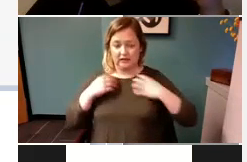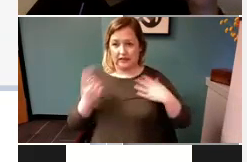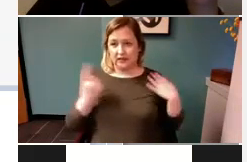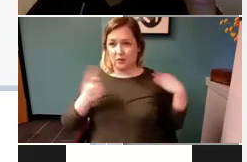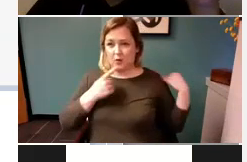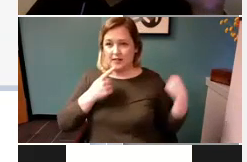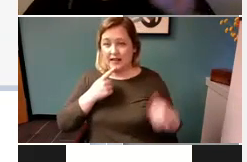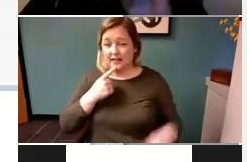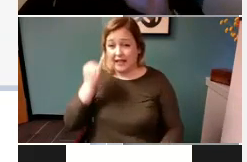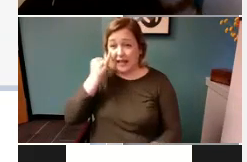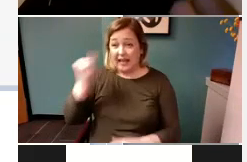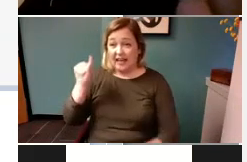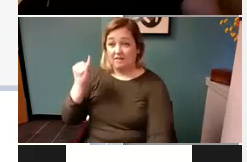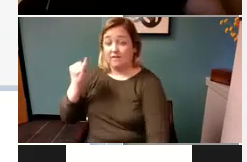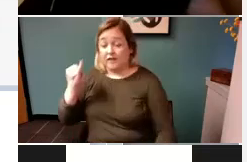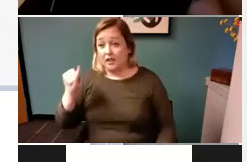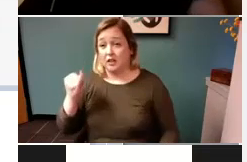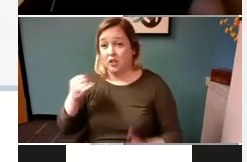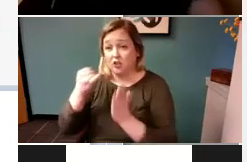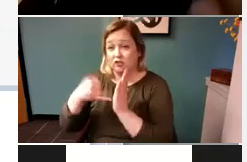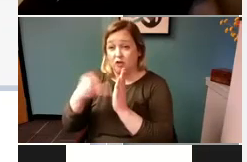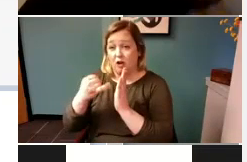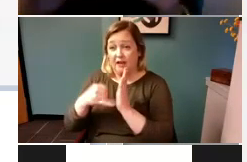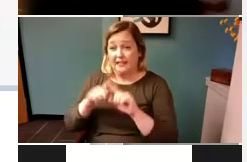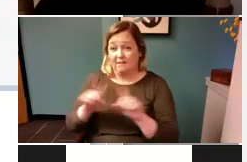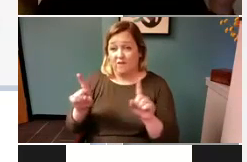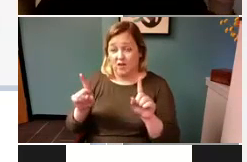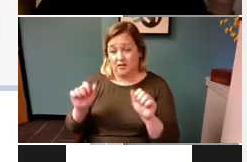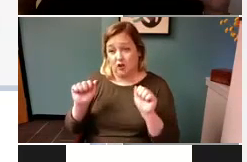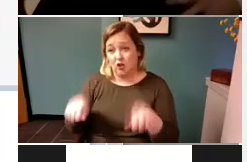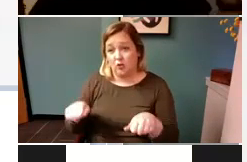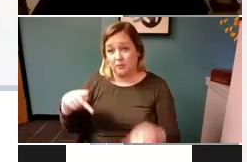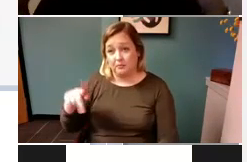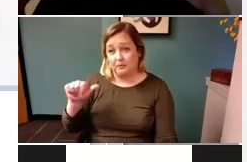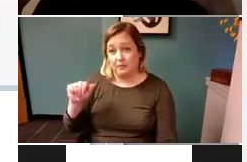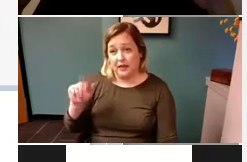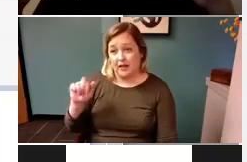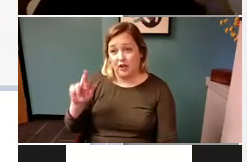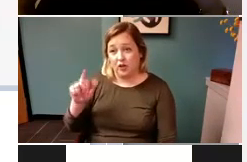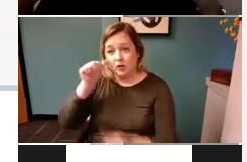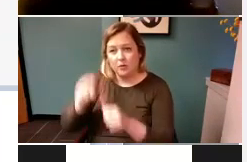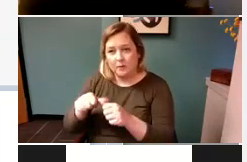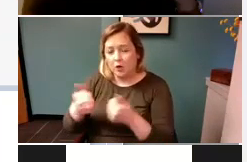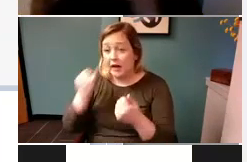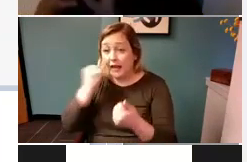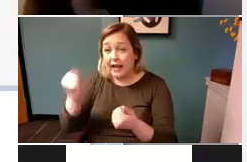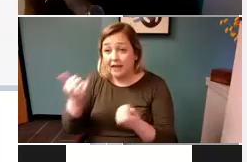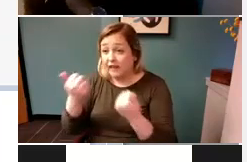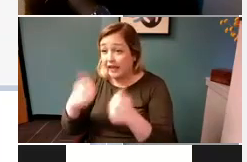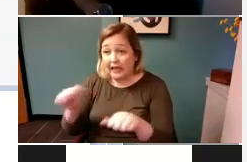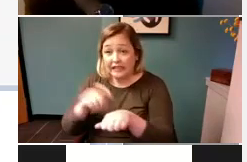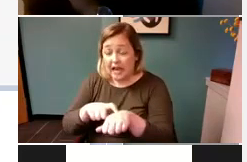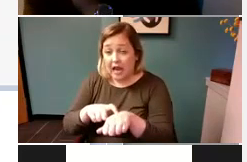it was drawn differently. Remember Brian Akins, at any point in time, if I can draw this